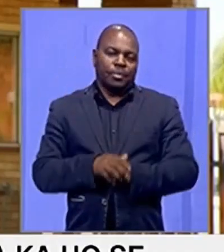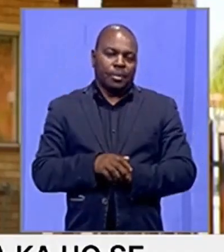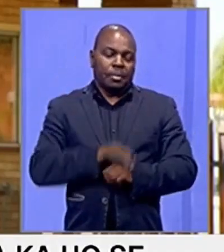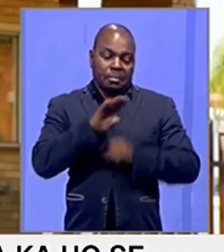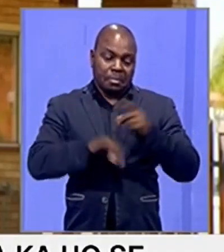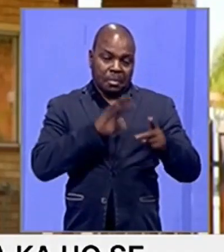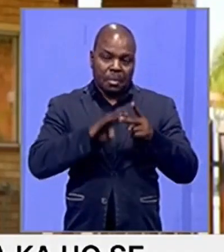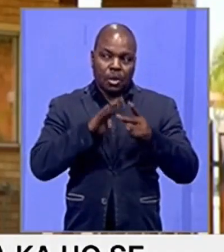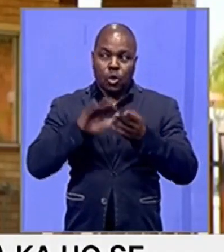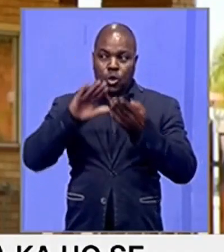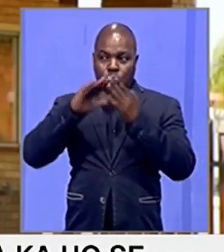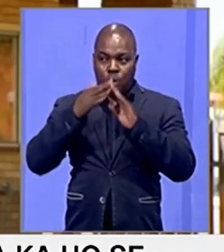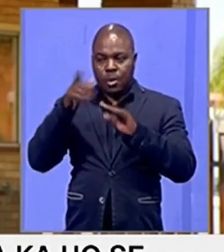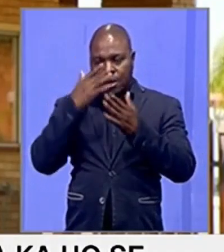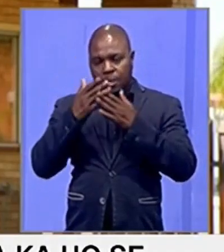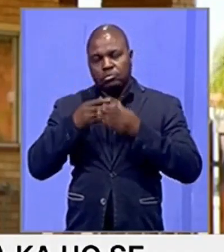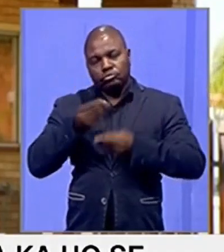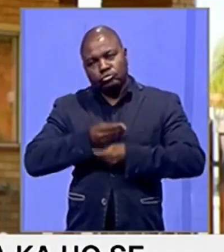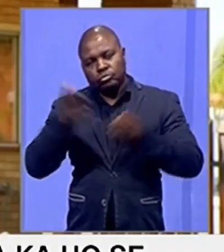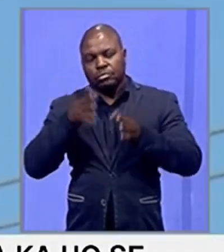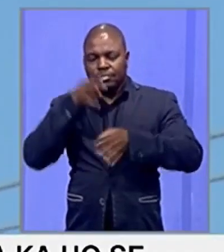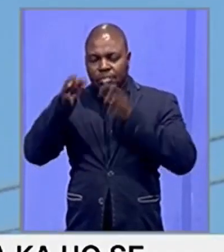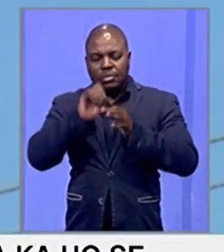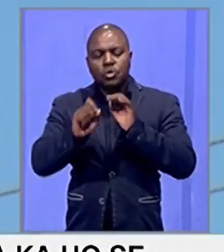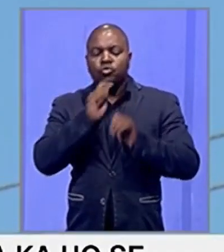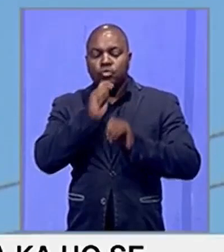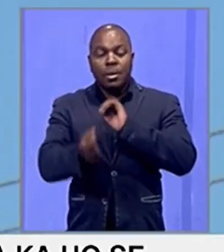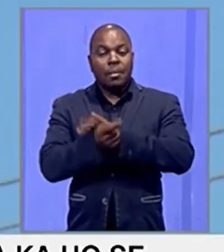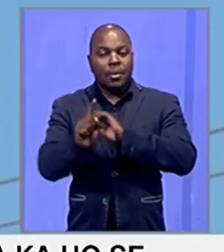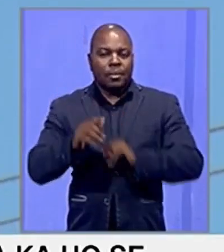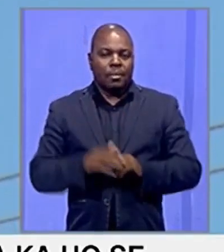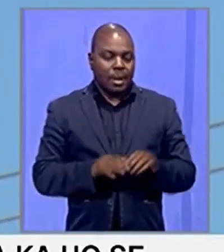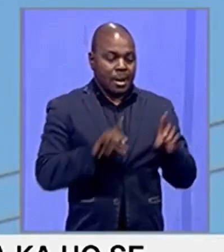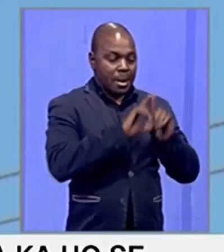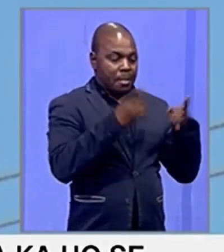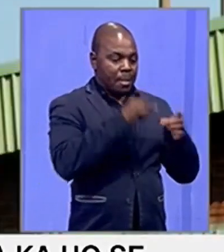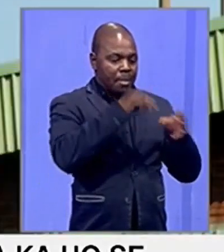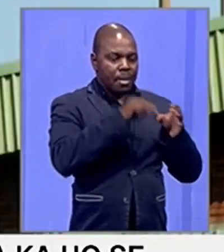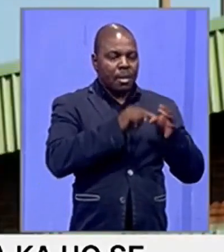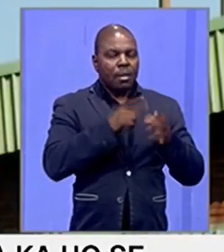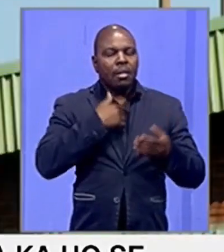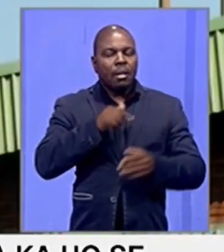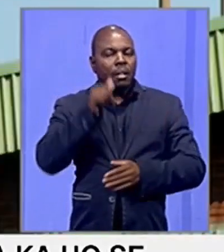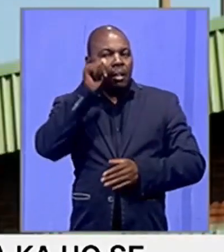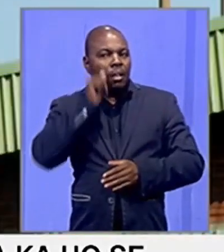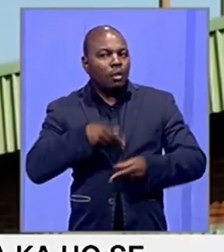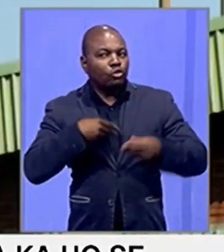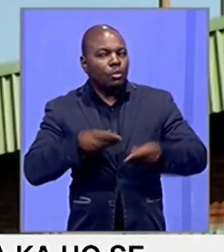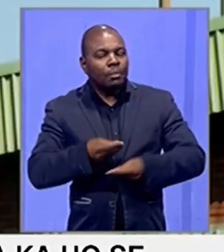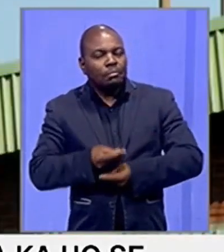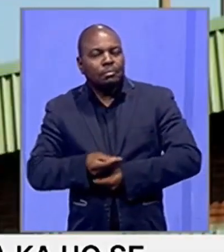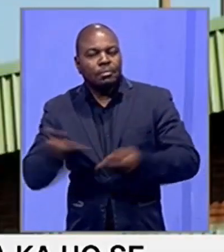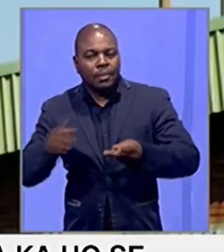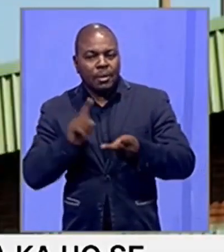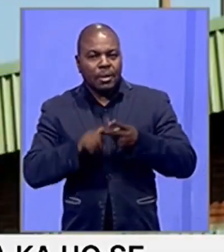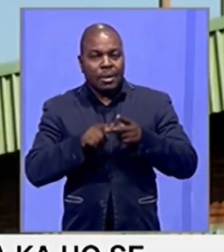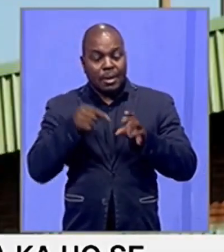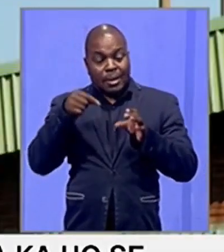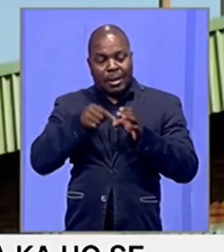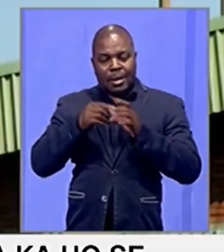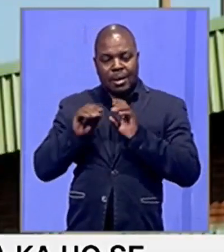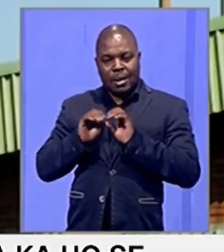take the public into confidence into exactly what has happened. Lefapha la re le batlisisa go sukiwa ga dikwalo khabagare mokgatlho wa Conleaf wa